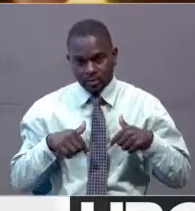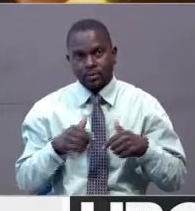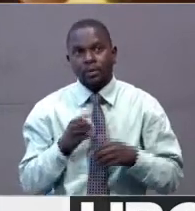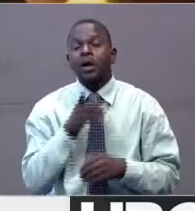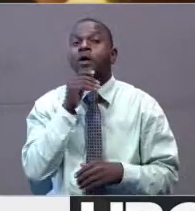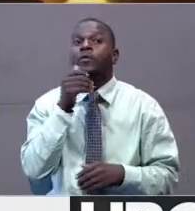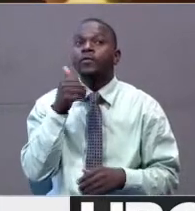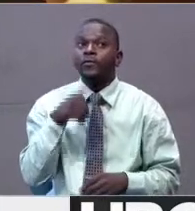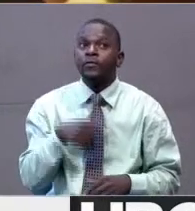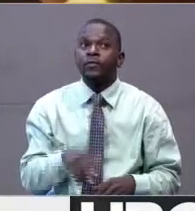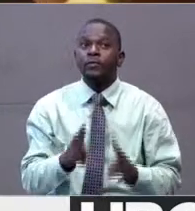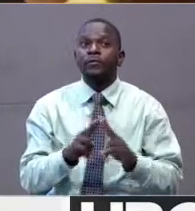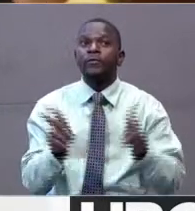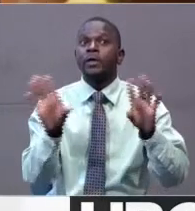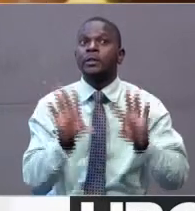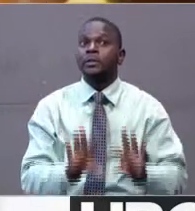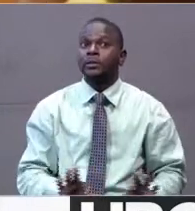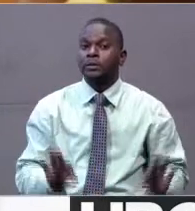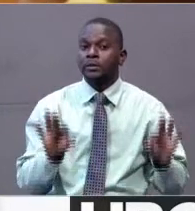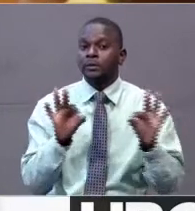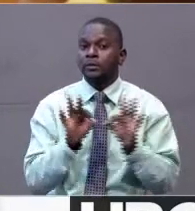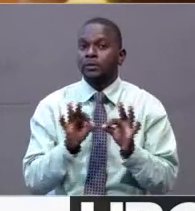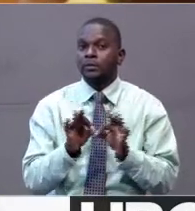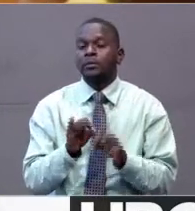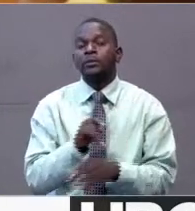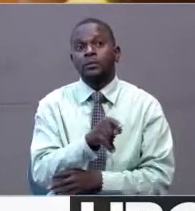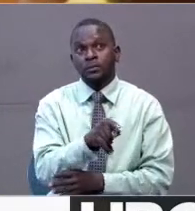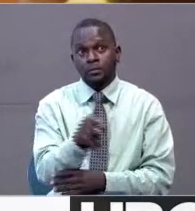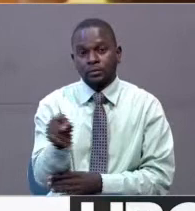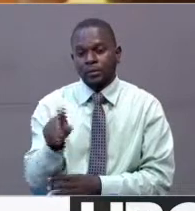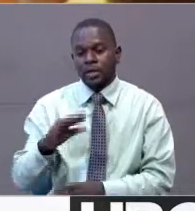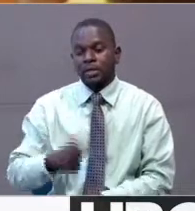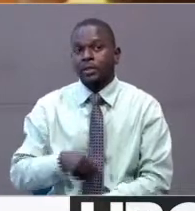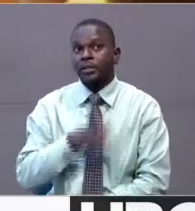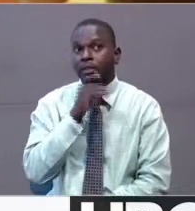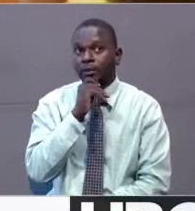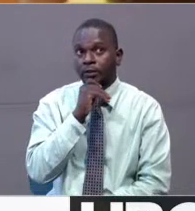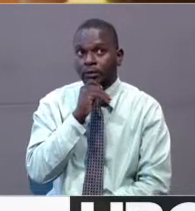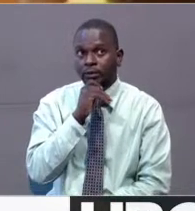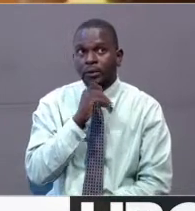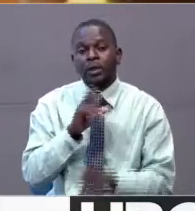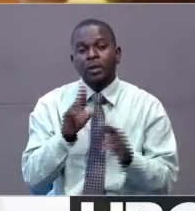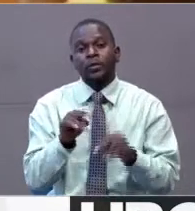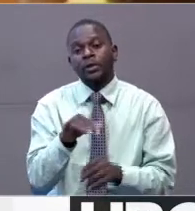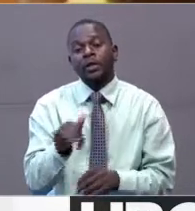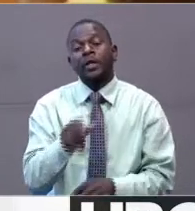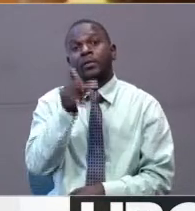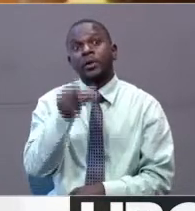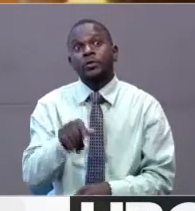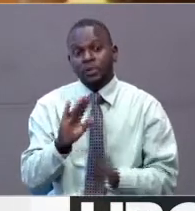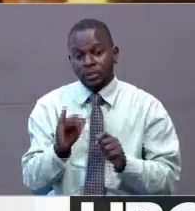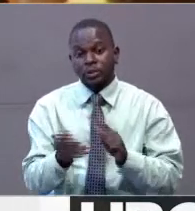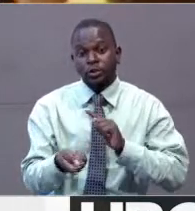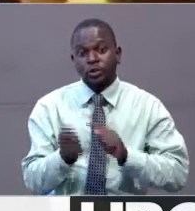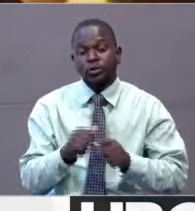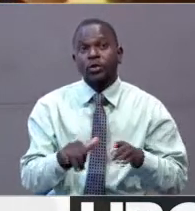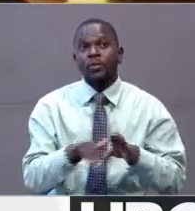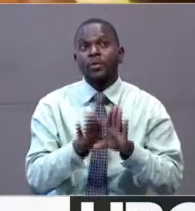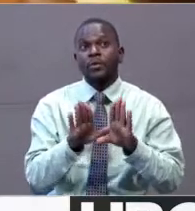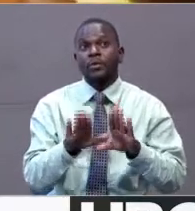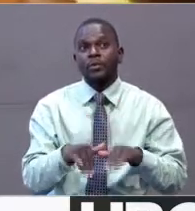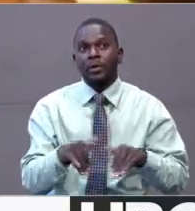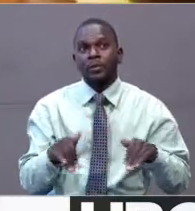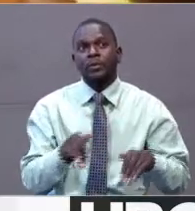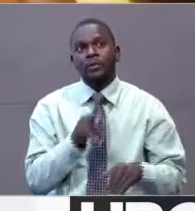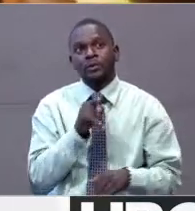fatherhood is very important, and it rests on you, ladies and gentlemen. No one else can make the change in the legislation but